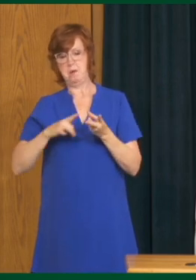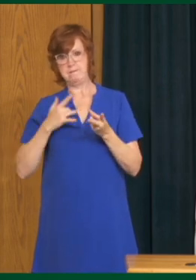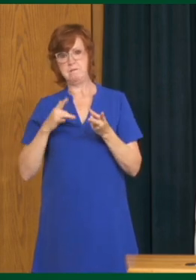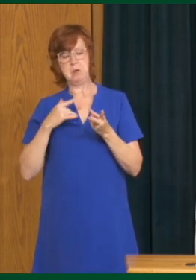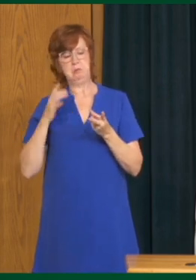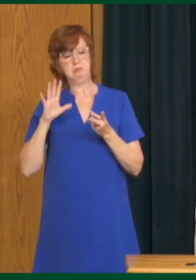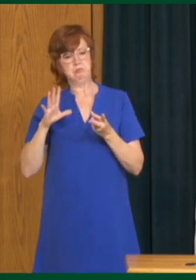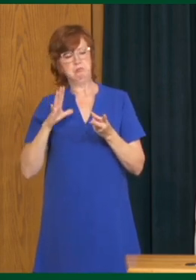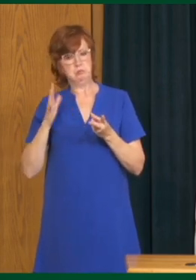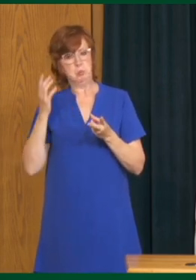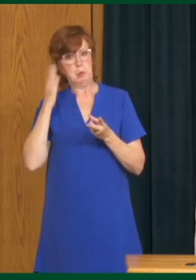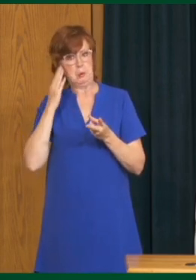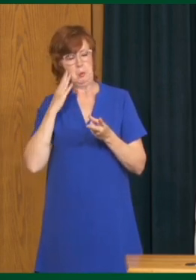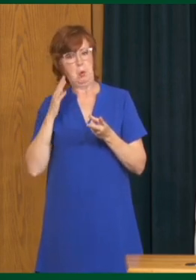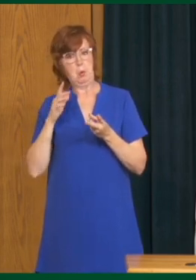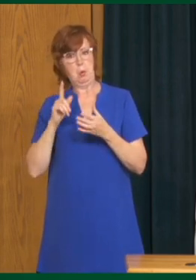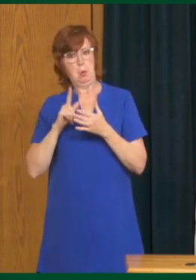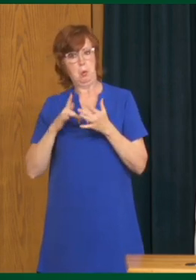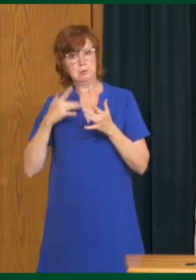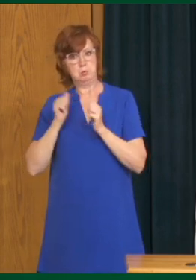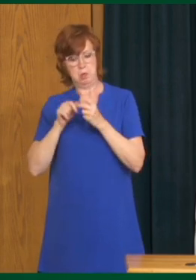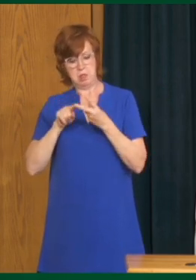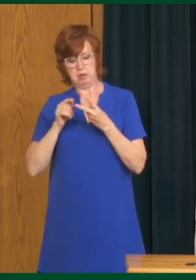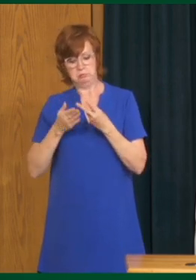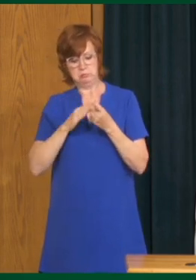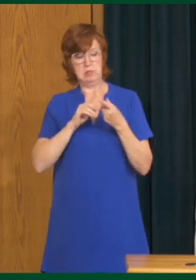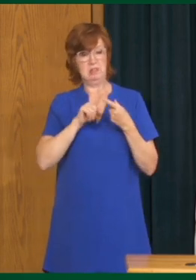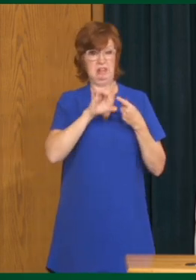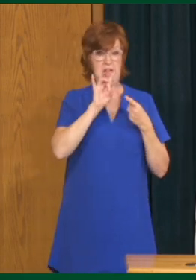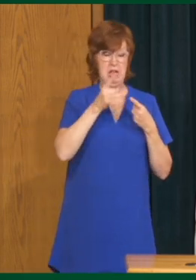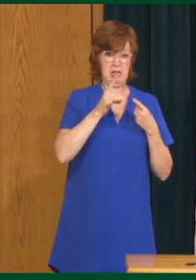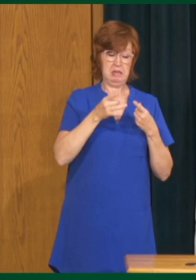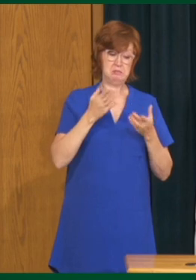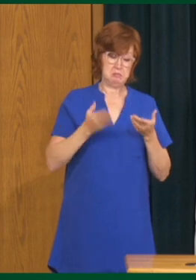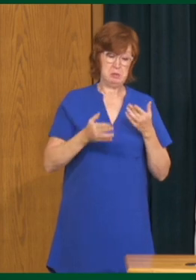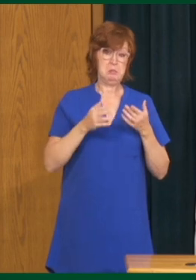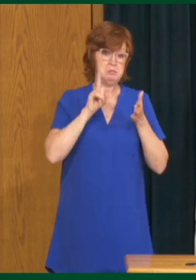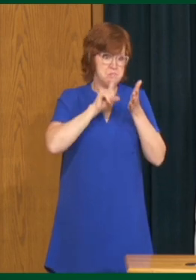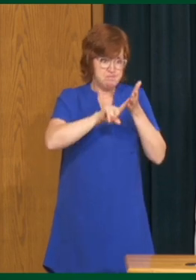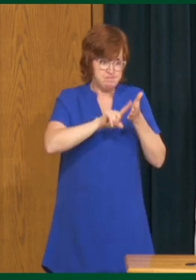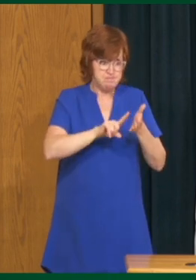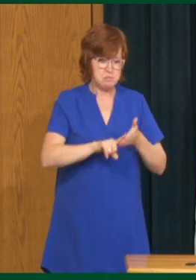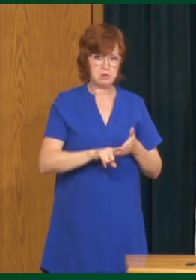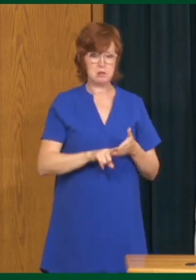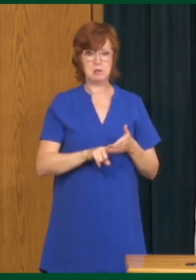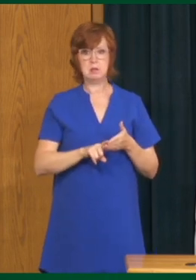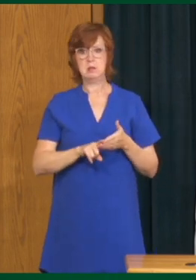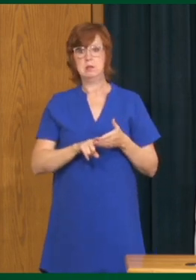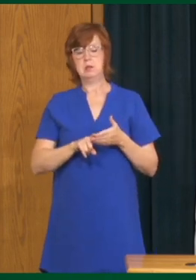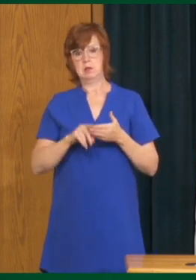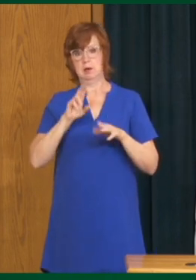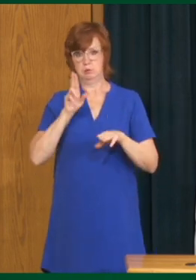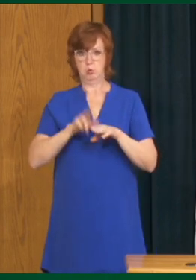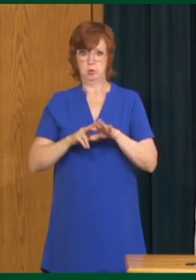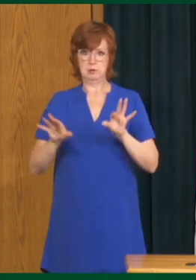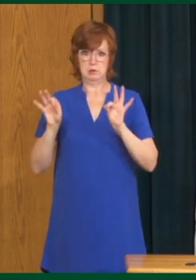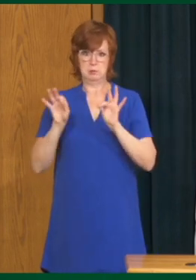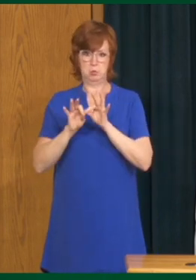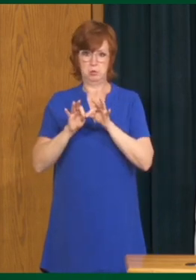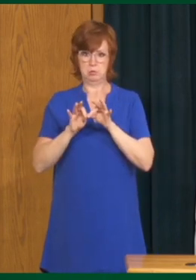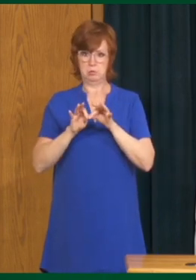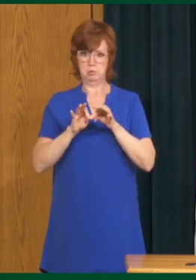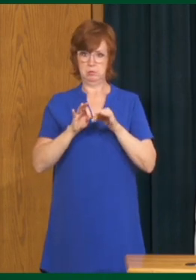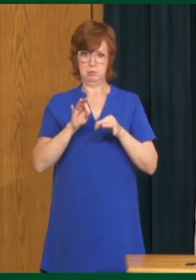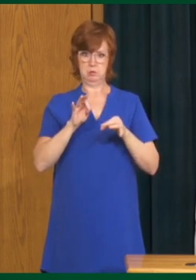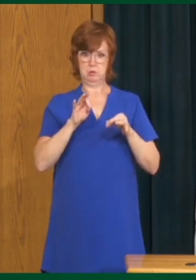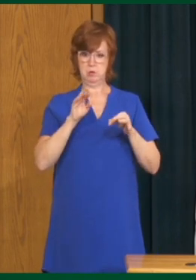recommended. Beyond that, I think we will have to see a couple of things. One, obviously, we want to watch the total number of cases, not just linked